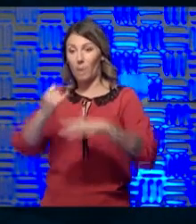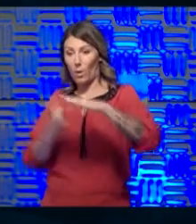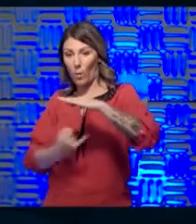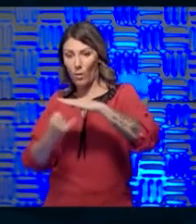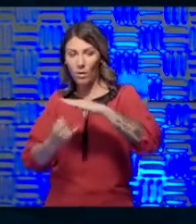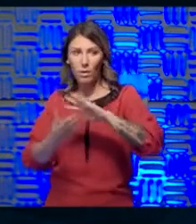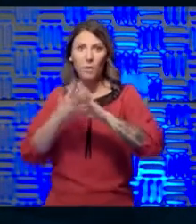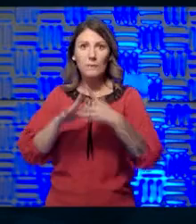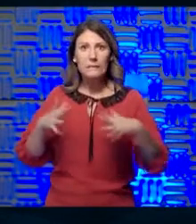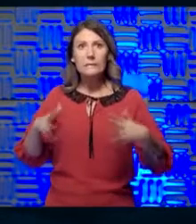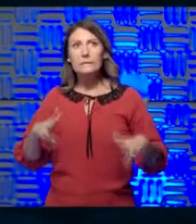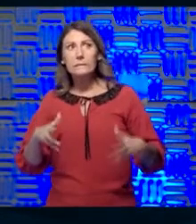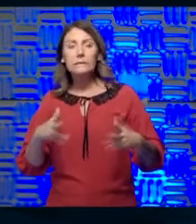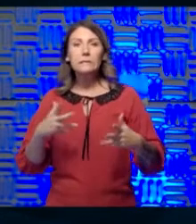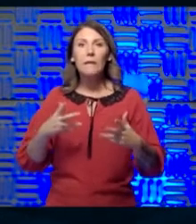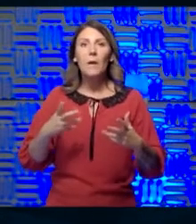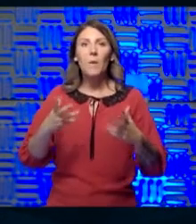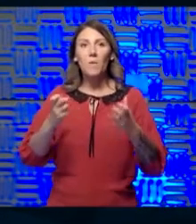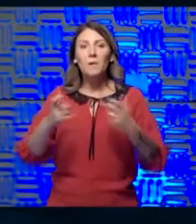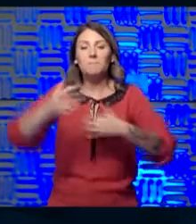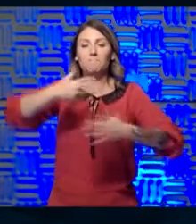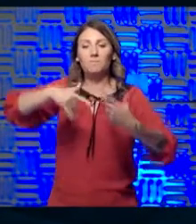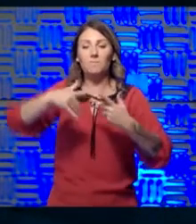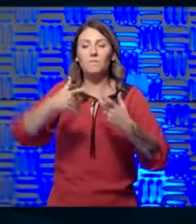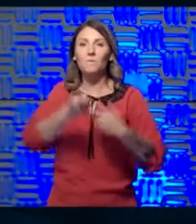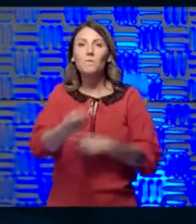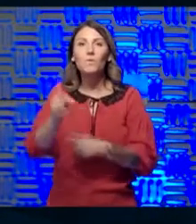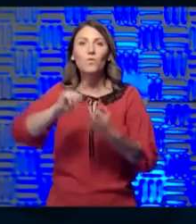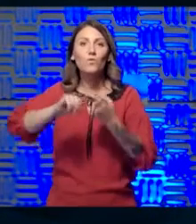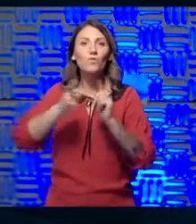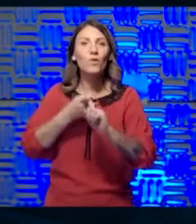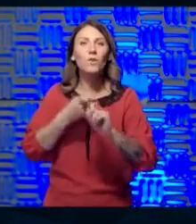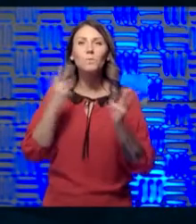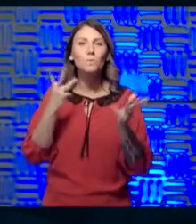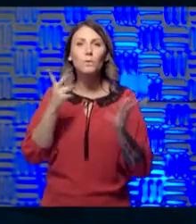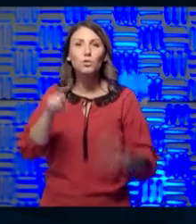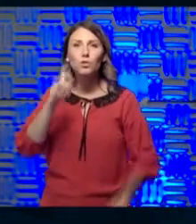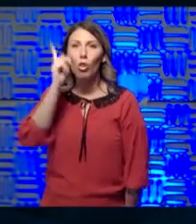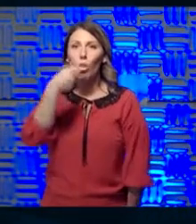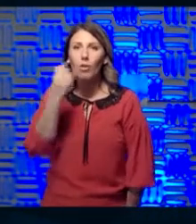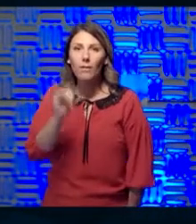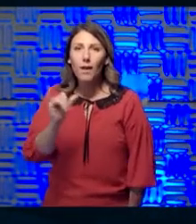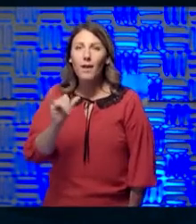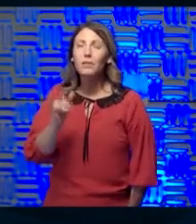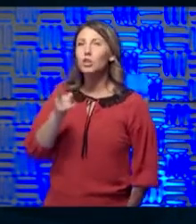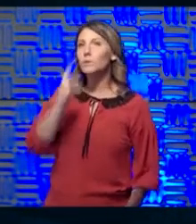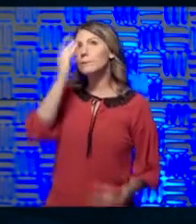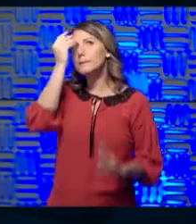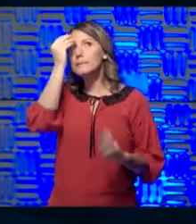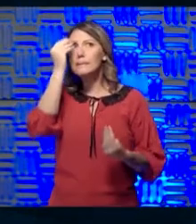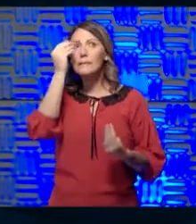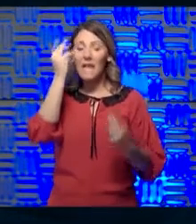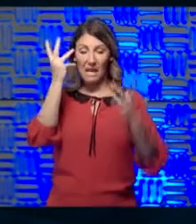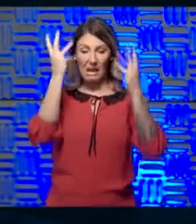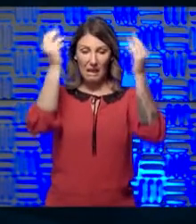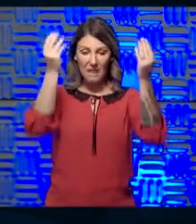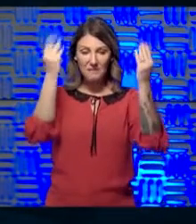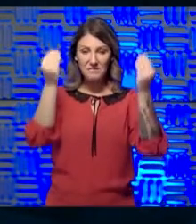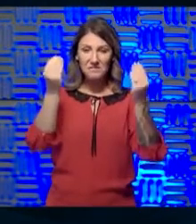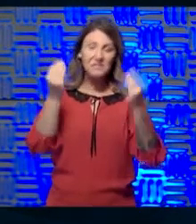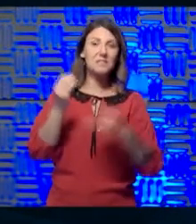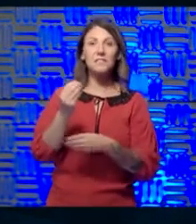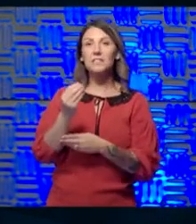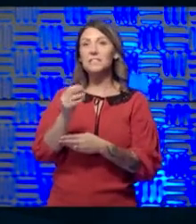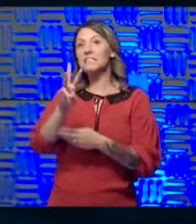restless and they would like to hang out with a few friends. What should this look like? And she was thinking outside, 6 feet apart